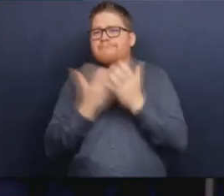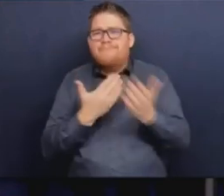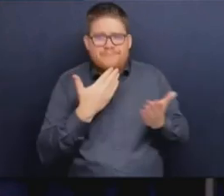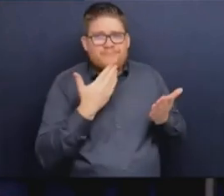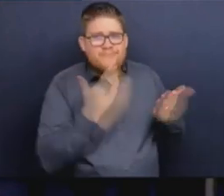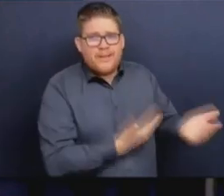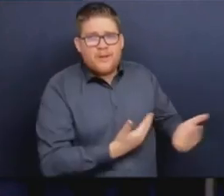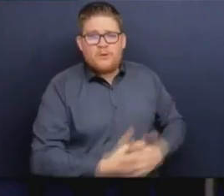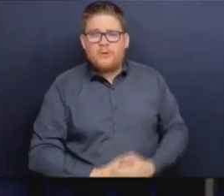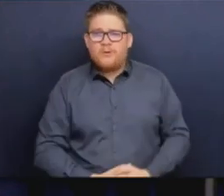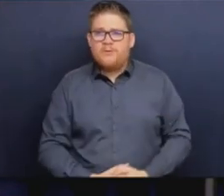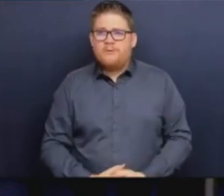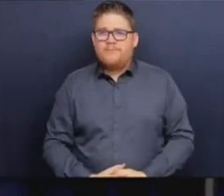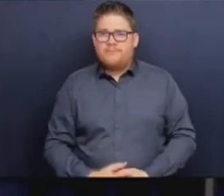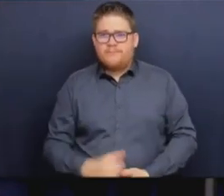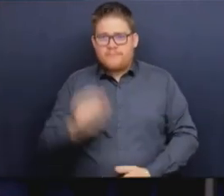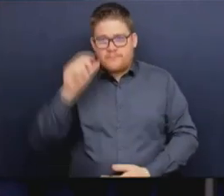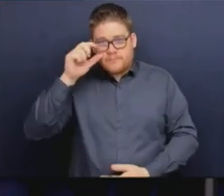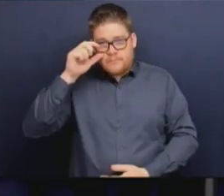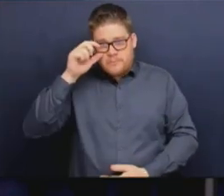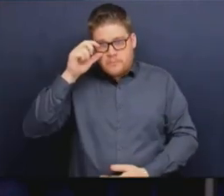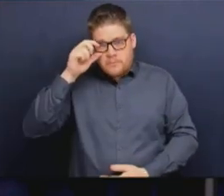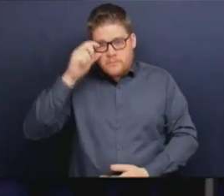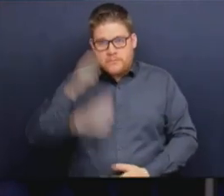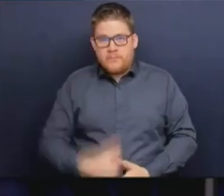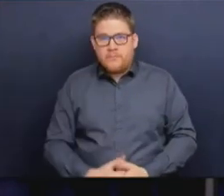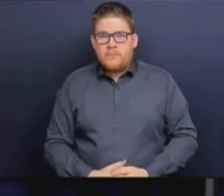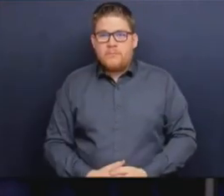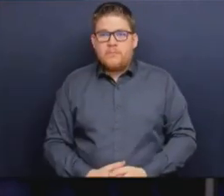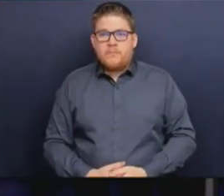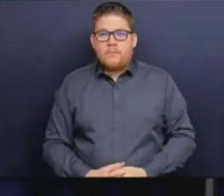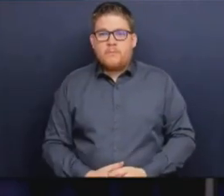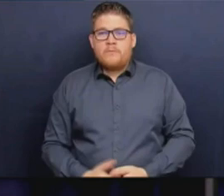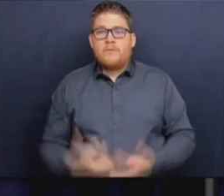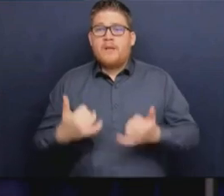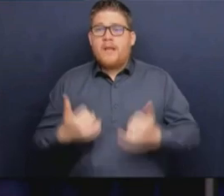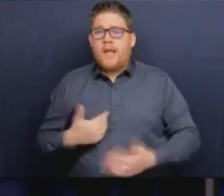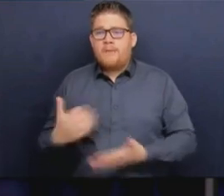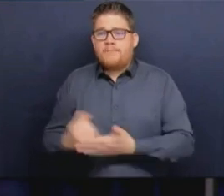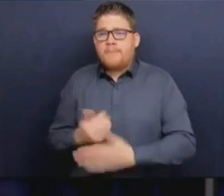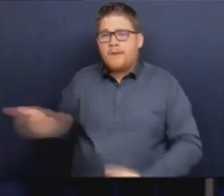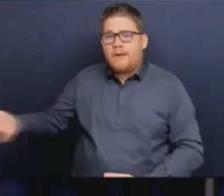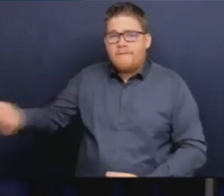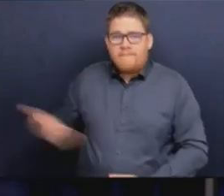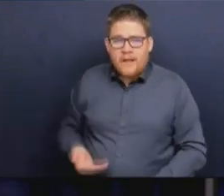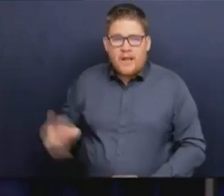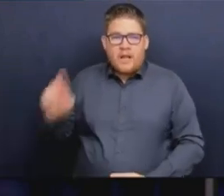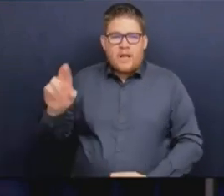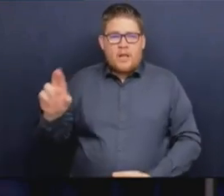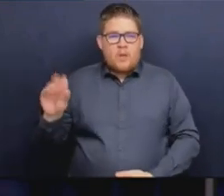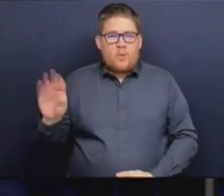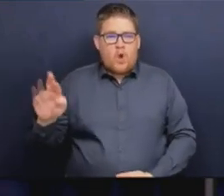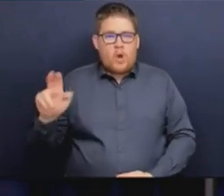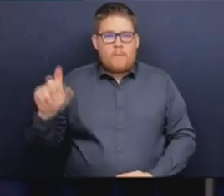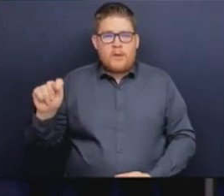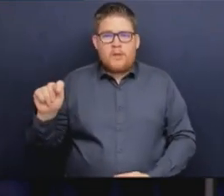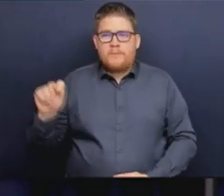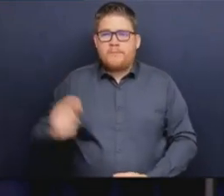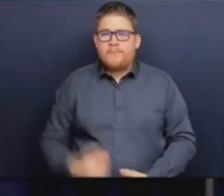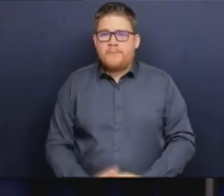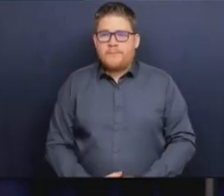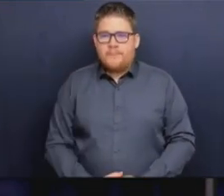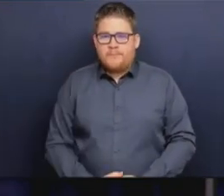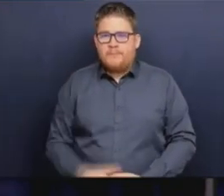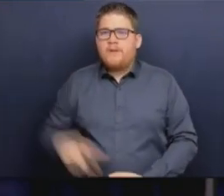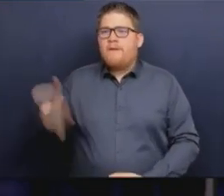And now I would like to invite Robert Phillips, with the First Nations Summit political executive, to speak. He's joining us